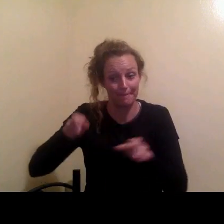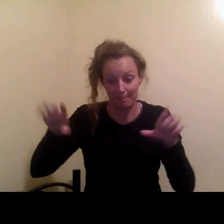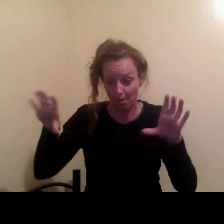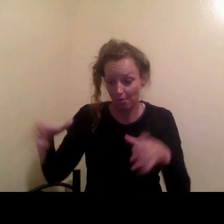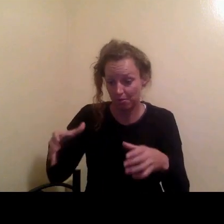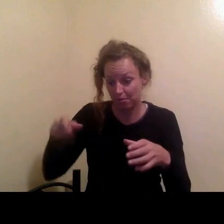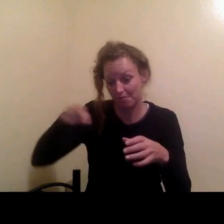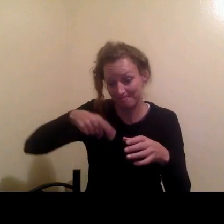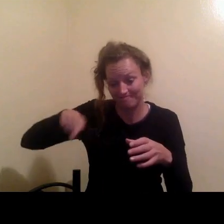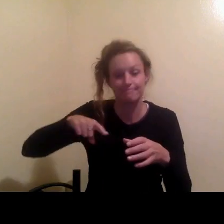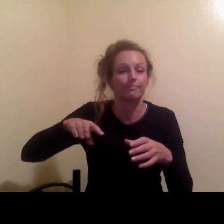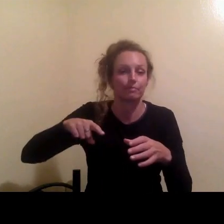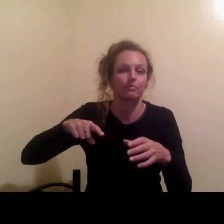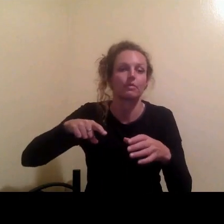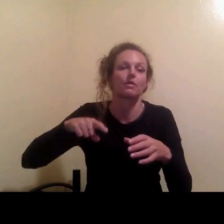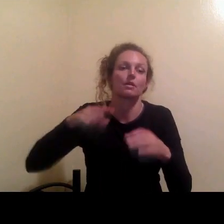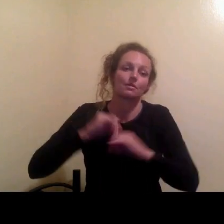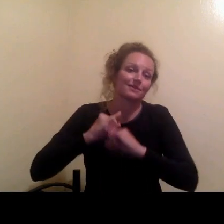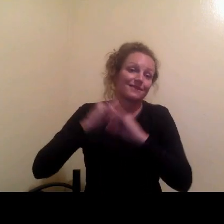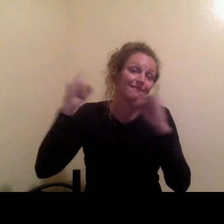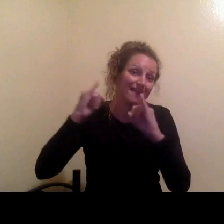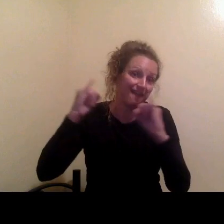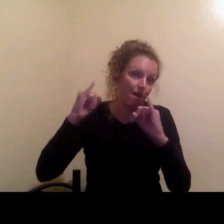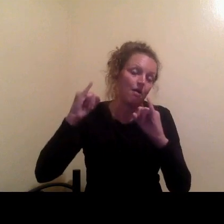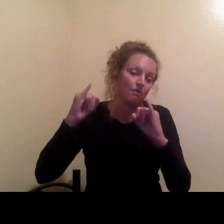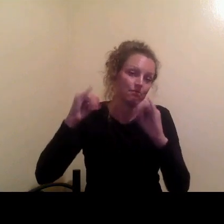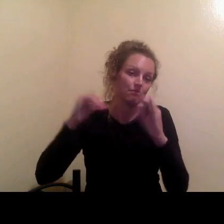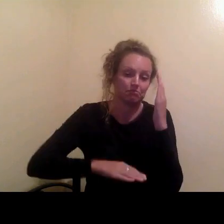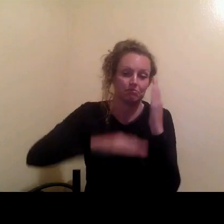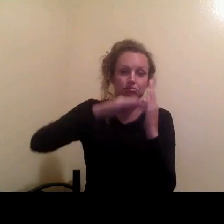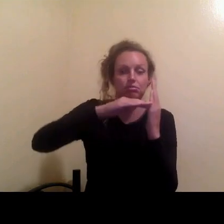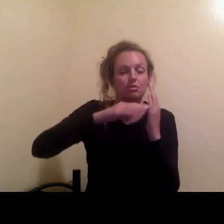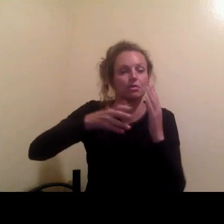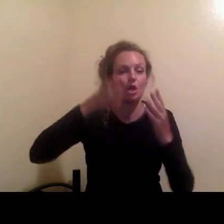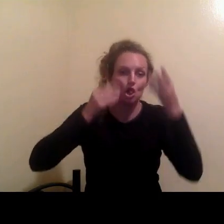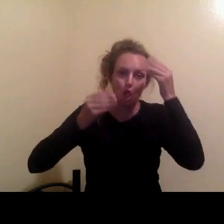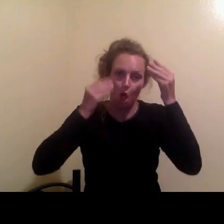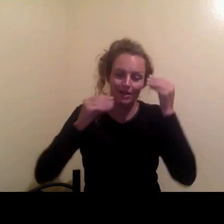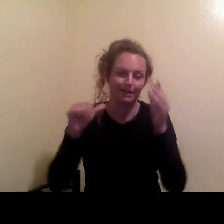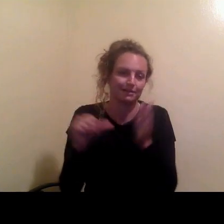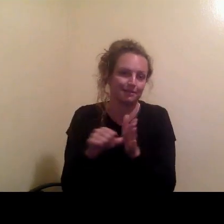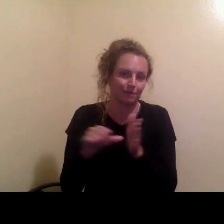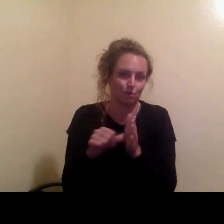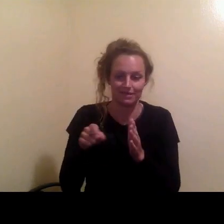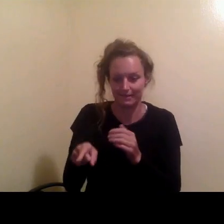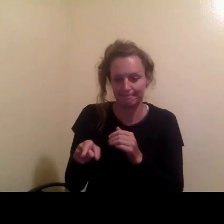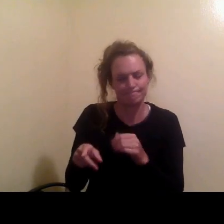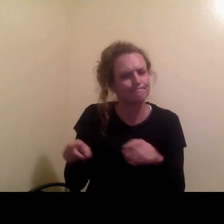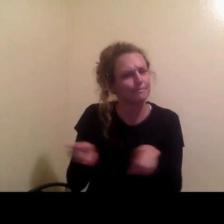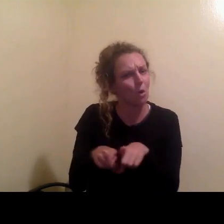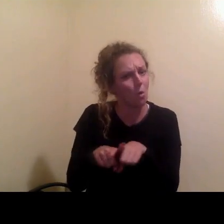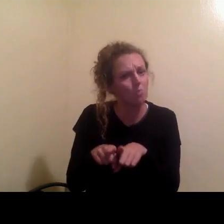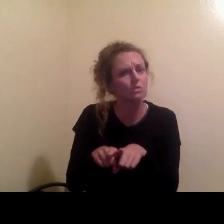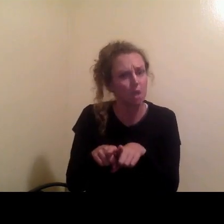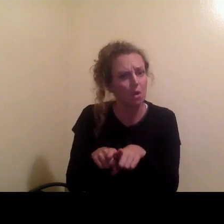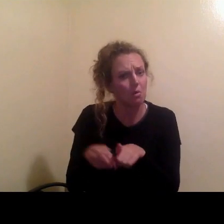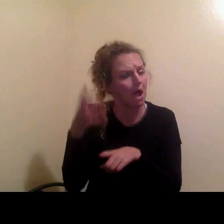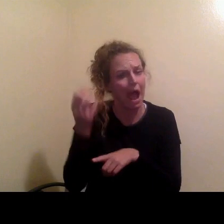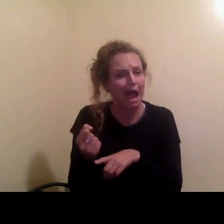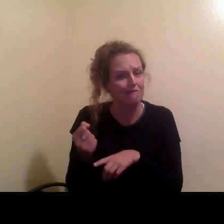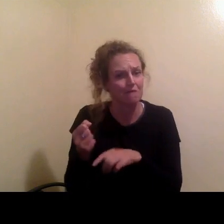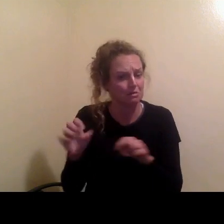been a requirement of law that buses are accessible. Now, it's again, it